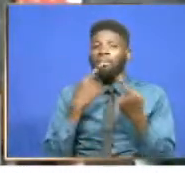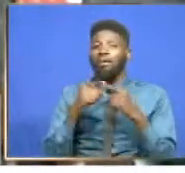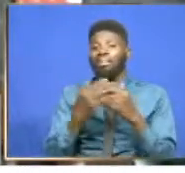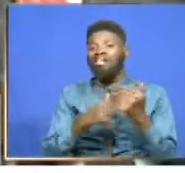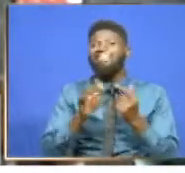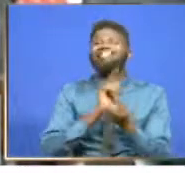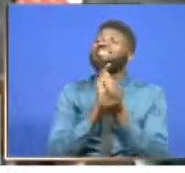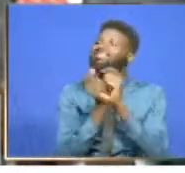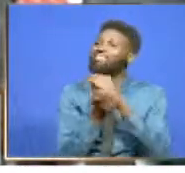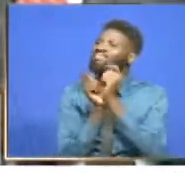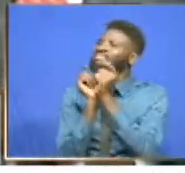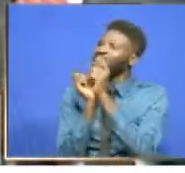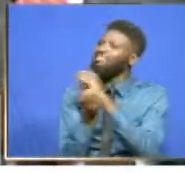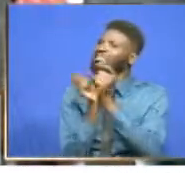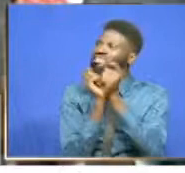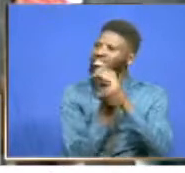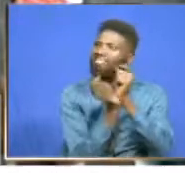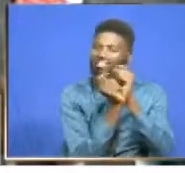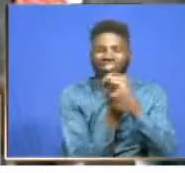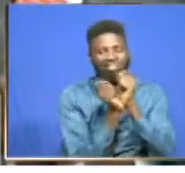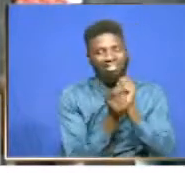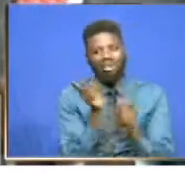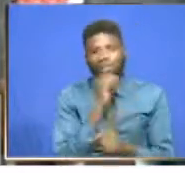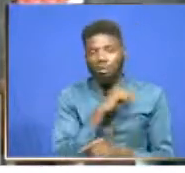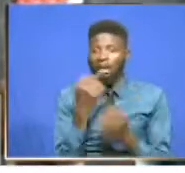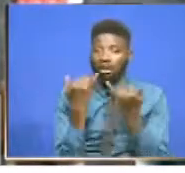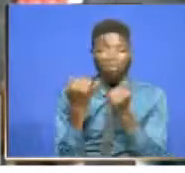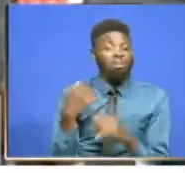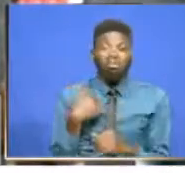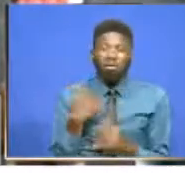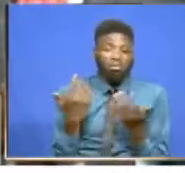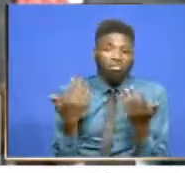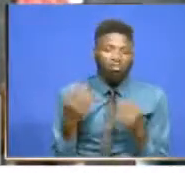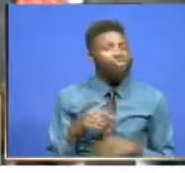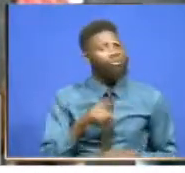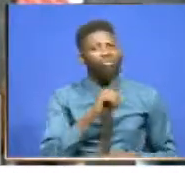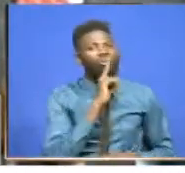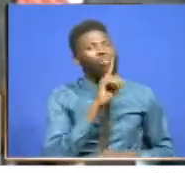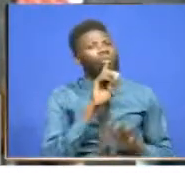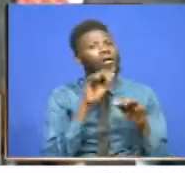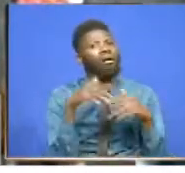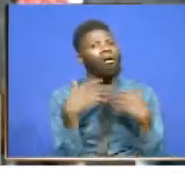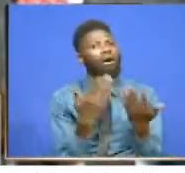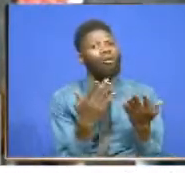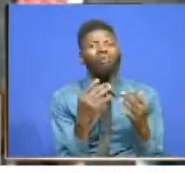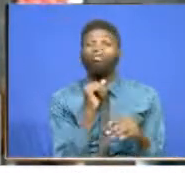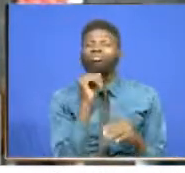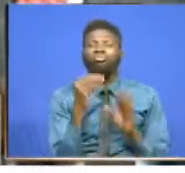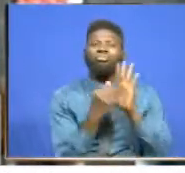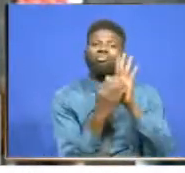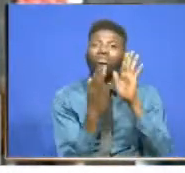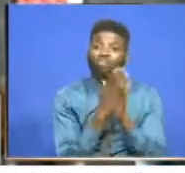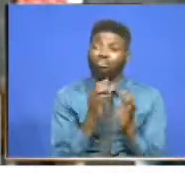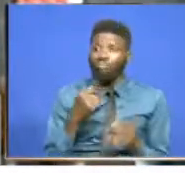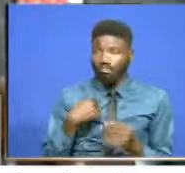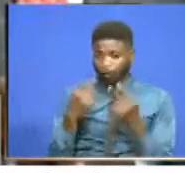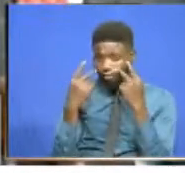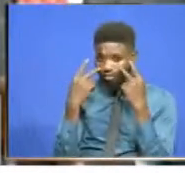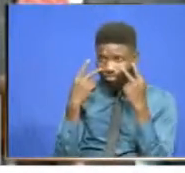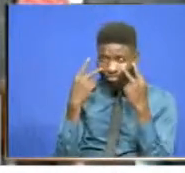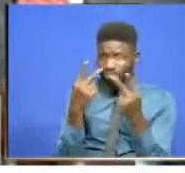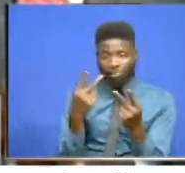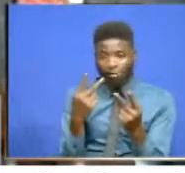form and the context. How sure are you that I actually do not. How sure are you? I see what is coming out from